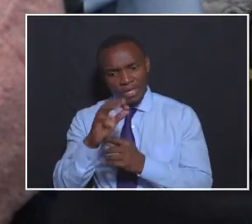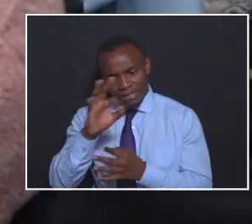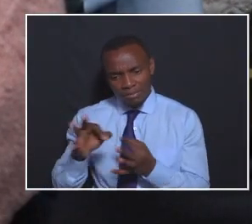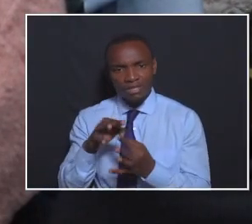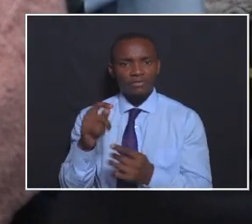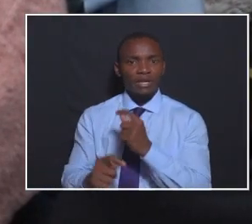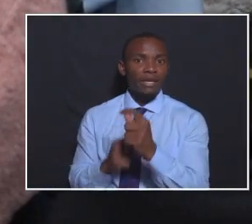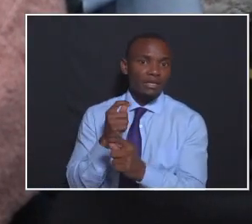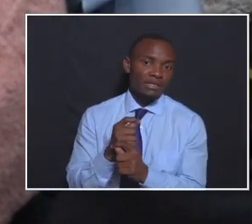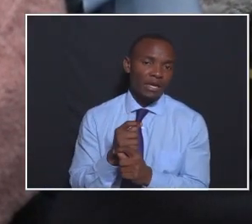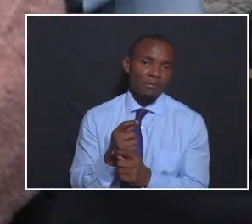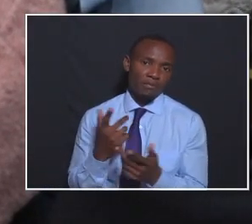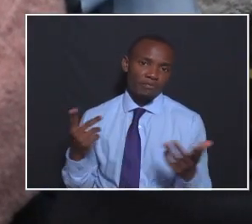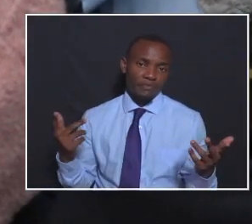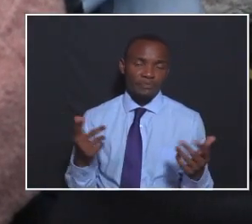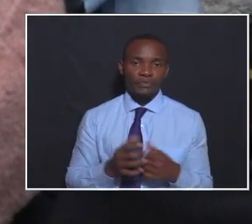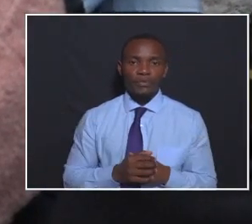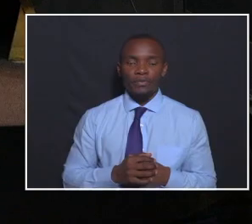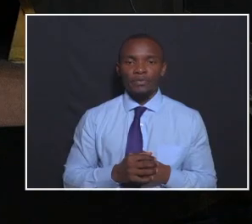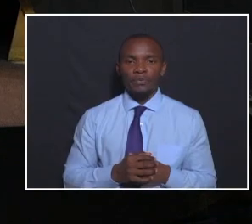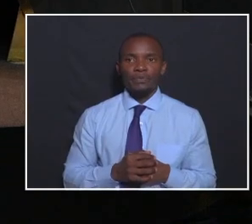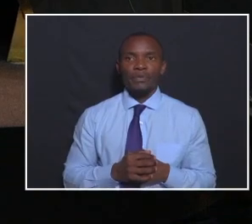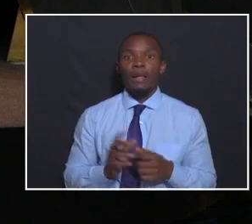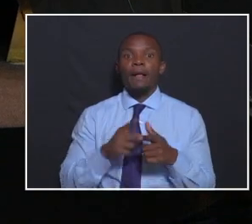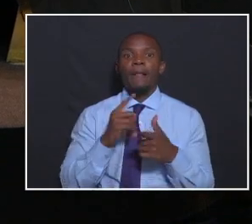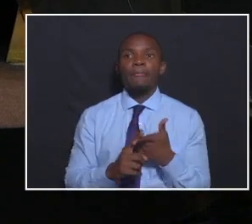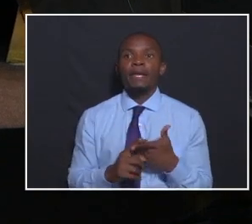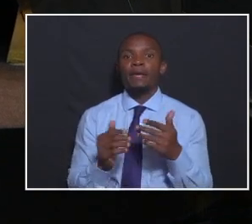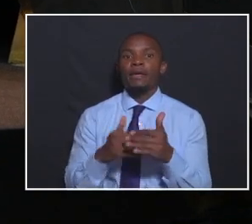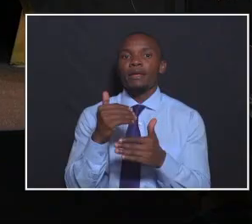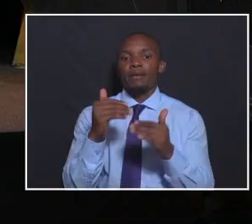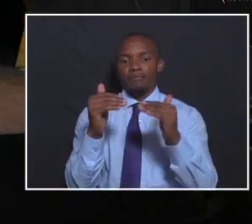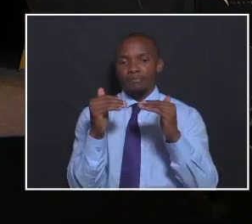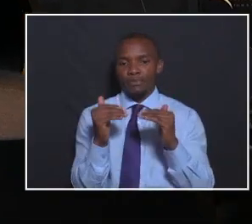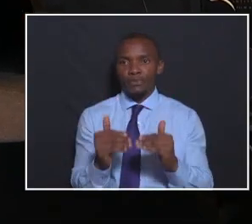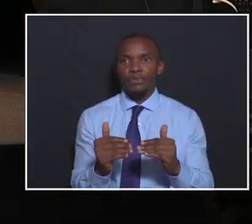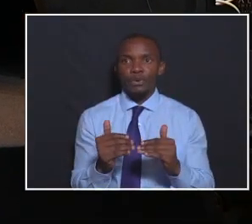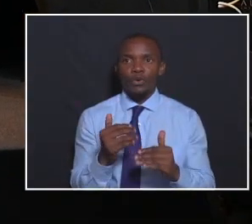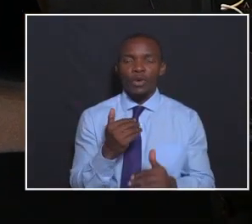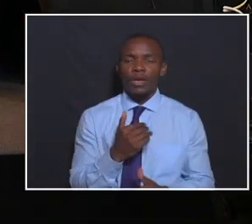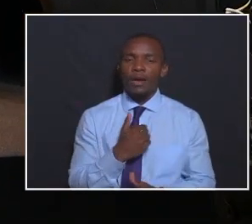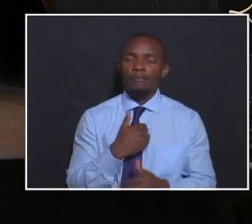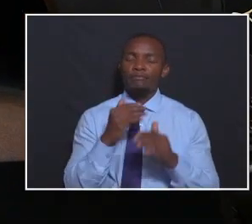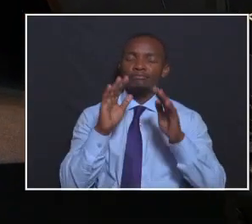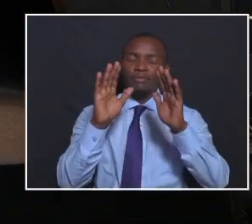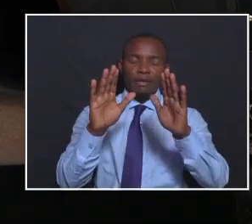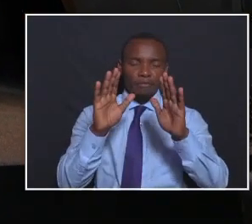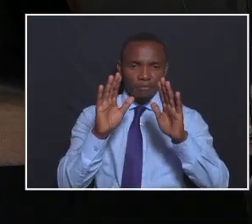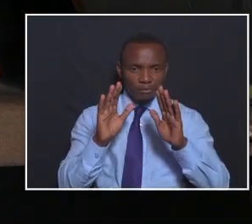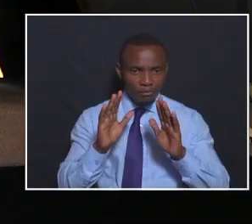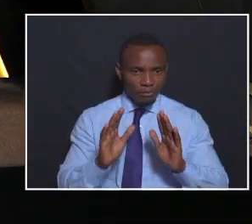be able to help us? So, then we go to the very crucial part, which